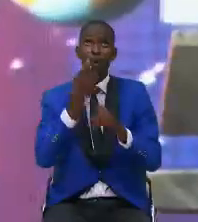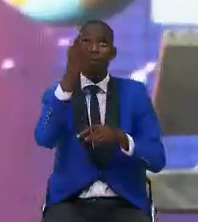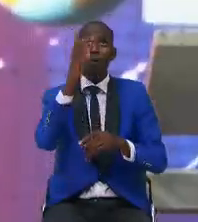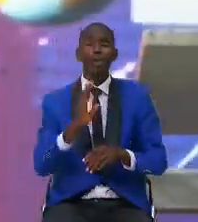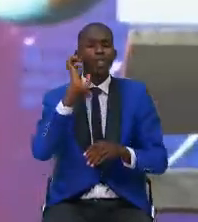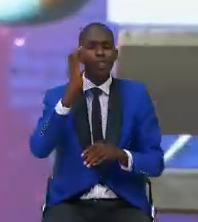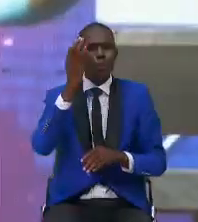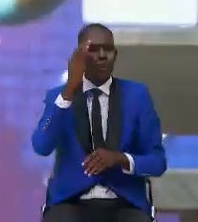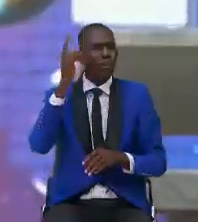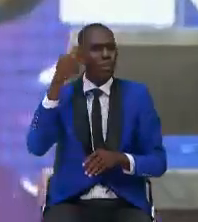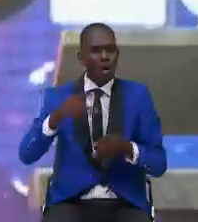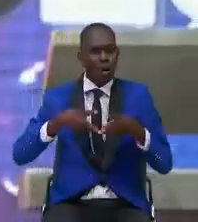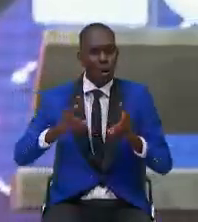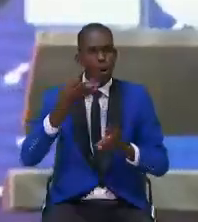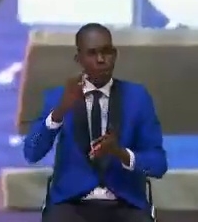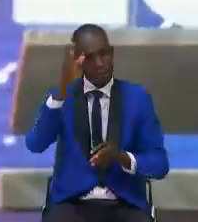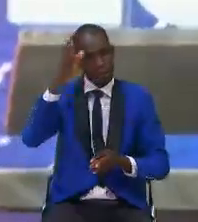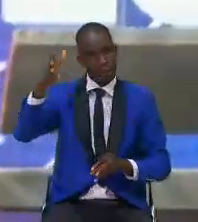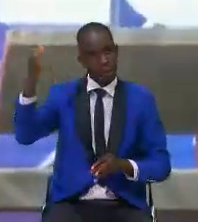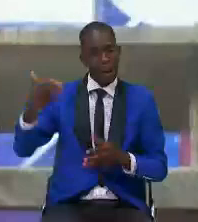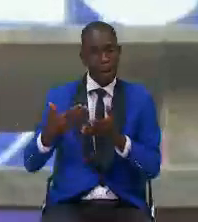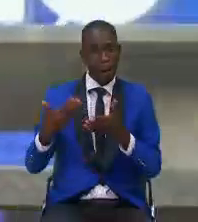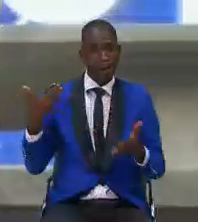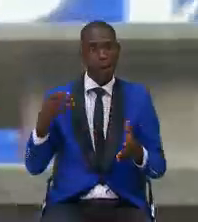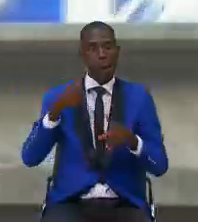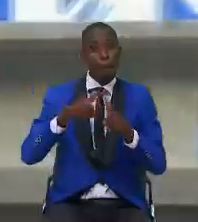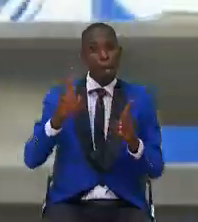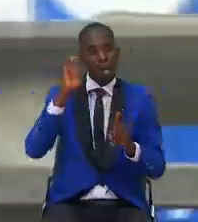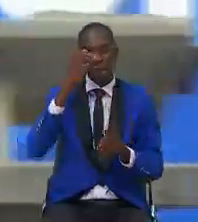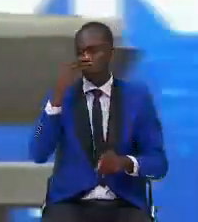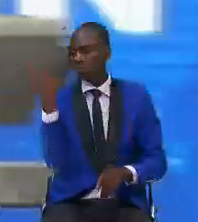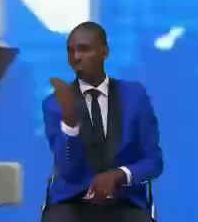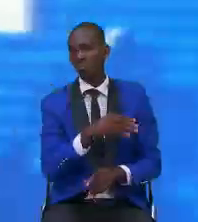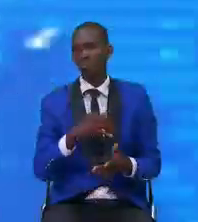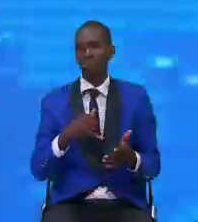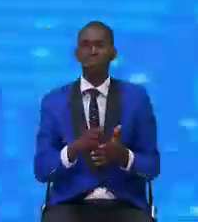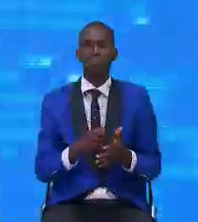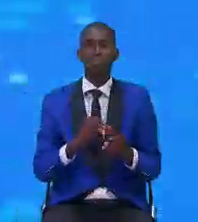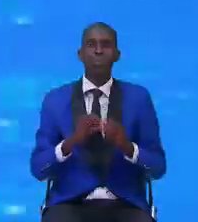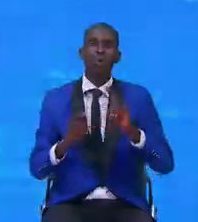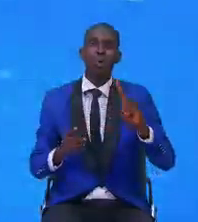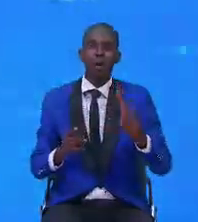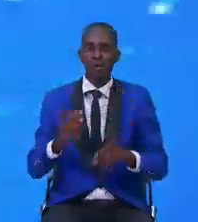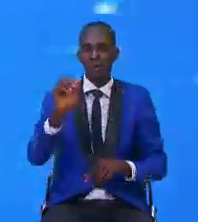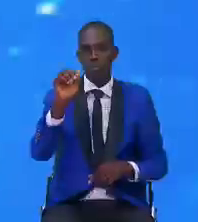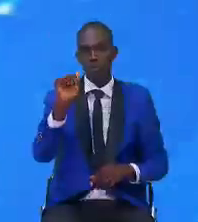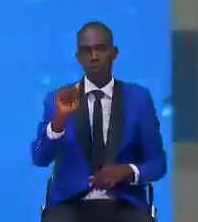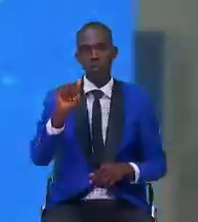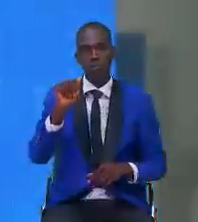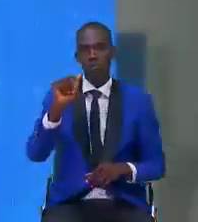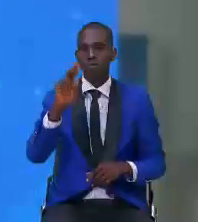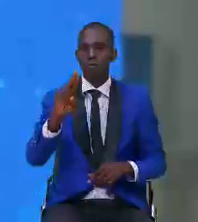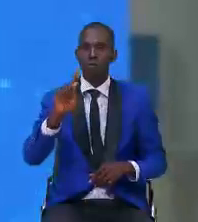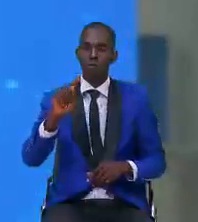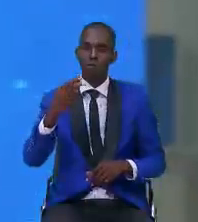grandfather had taken. But he abandoned that. Number one, haughtiness. Are you haughty? Are you